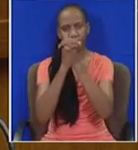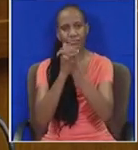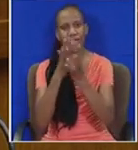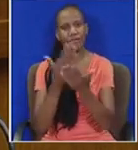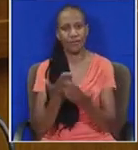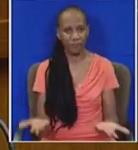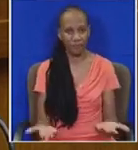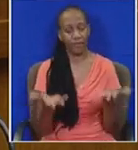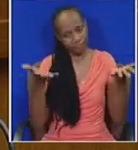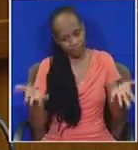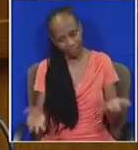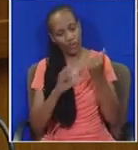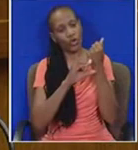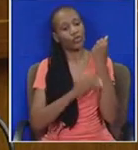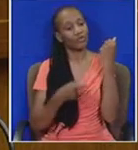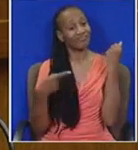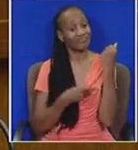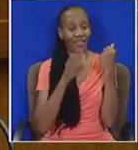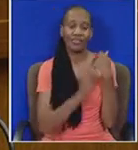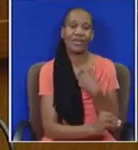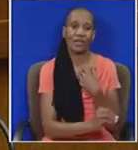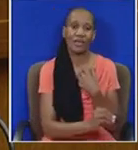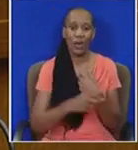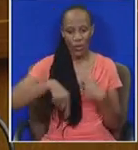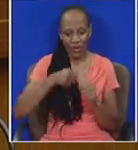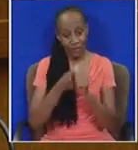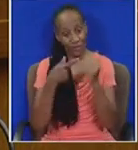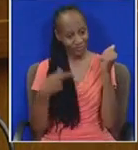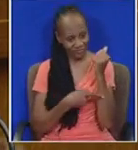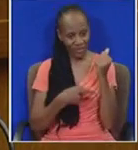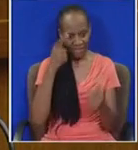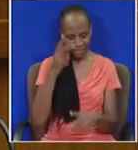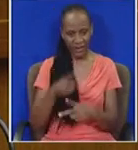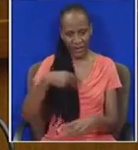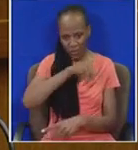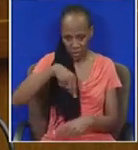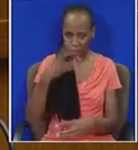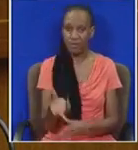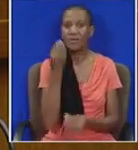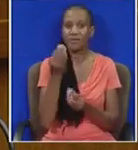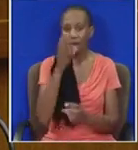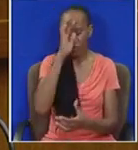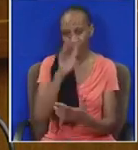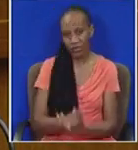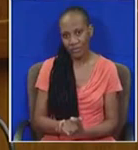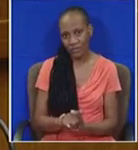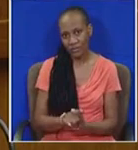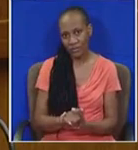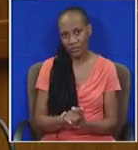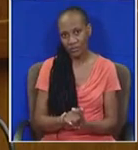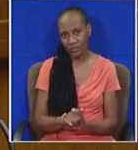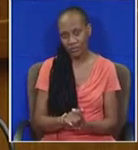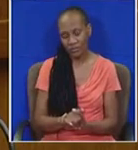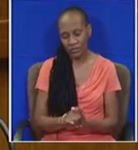Therefore, Constitution is our primary route of trust towards the ultimate one of humanity.